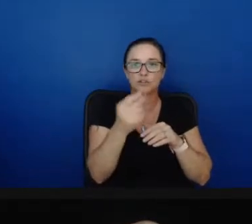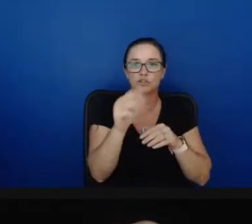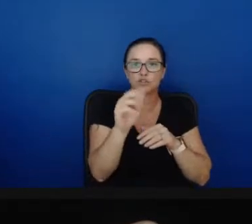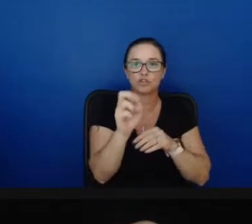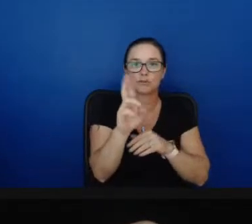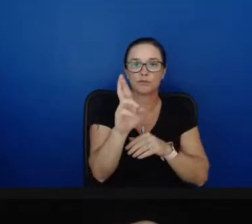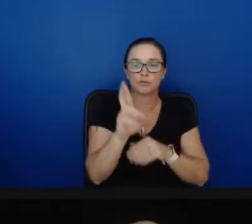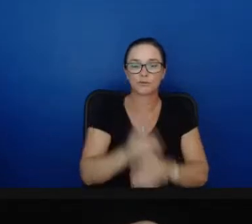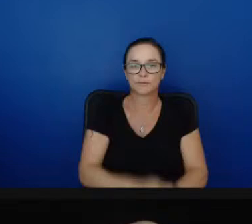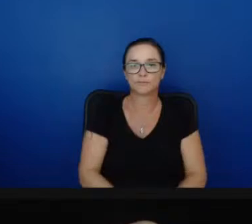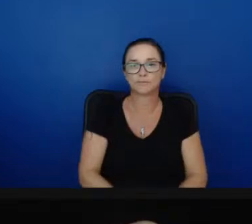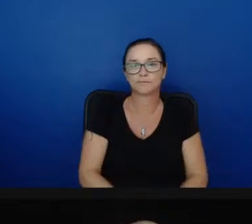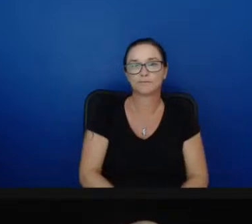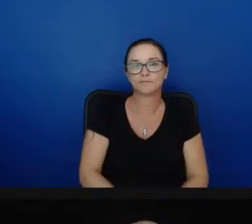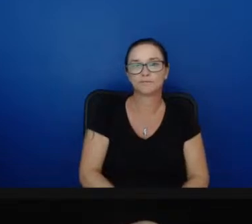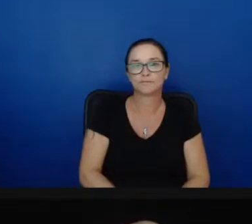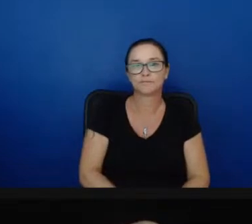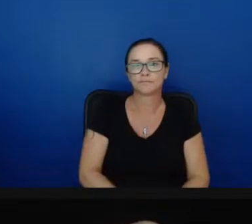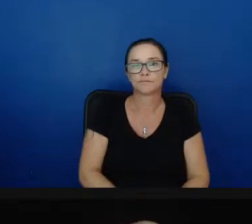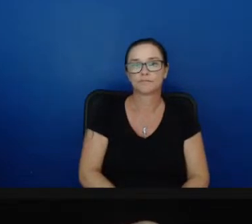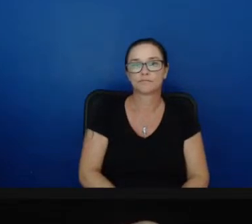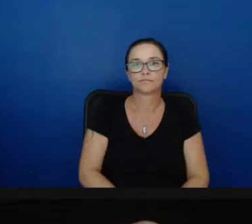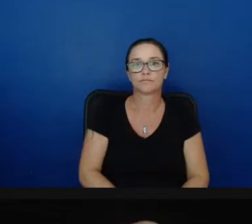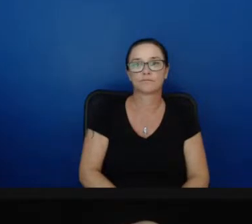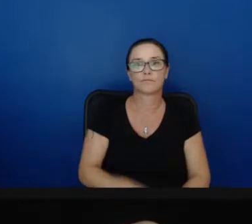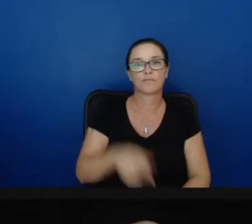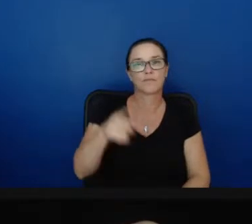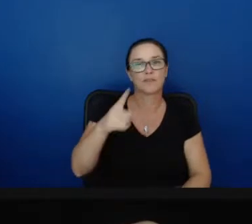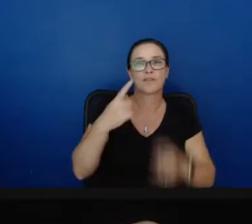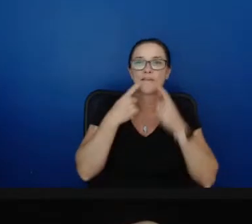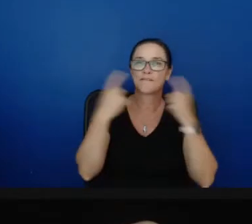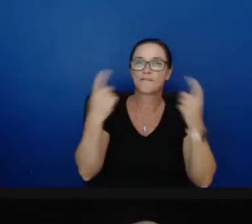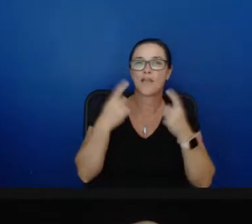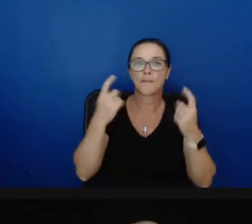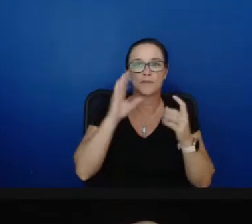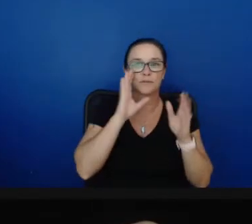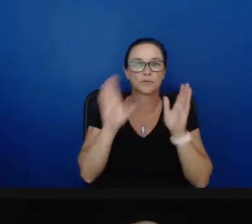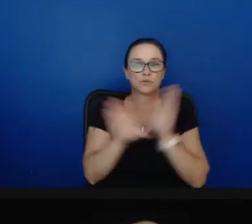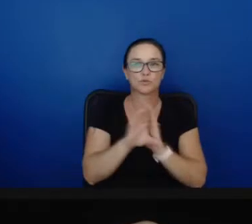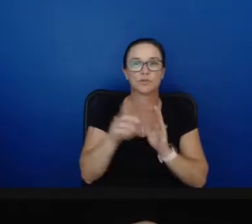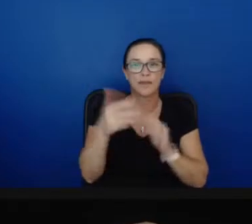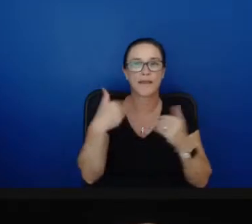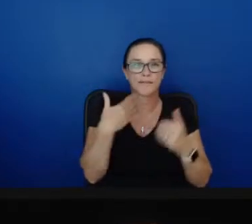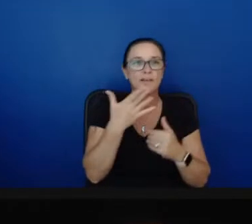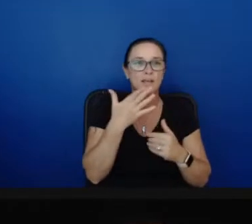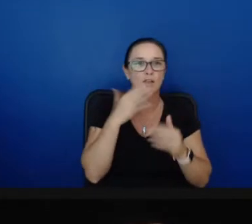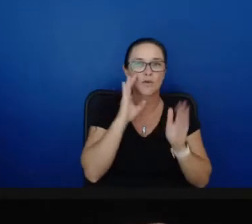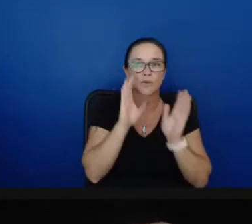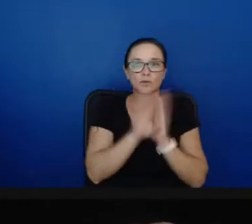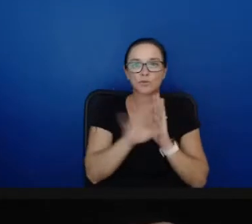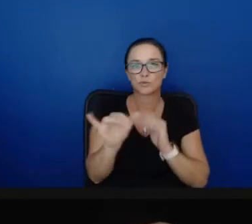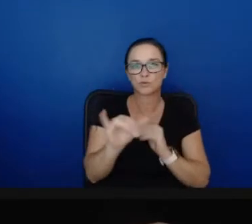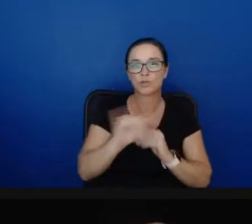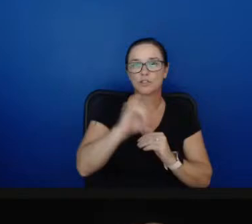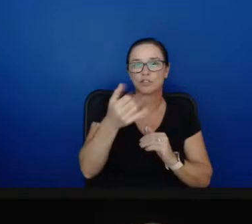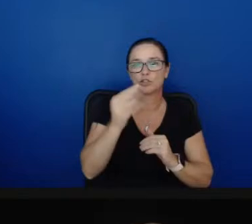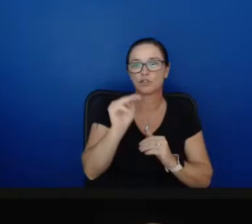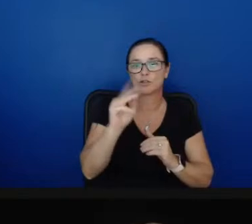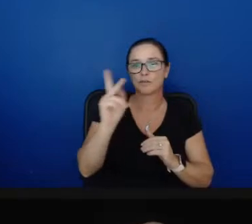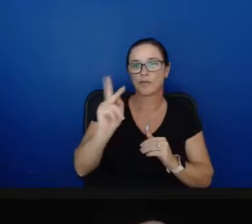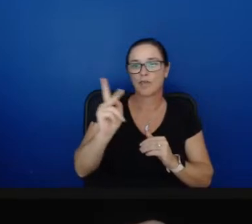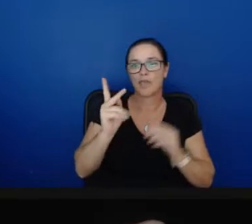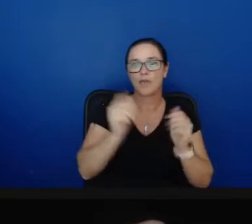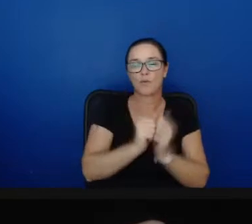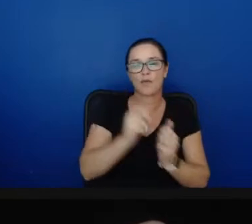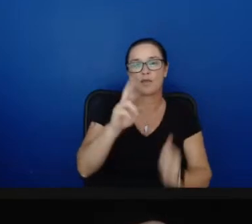An example of what that looks like. And this is a famous image. There's a color version of it of Jim Kay here with construction grade